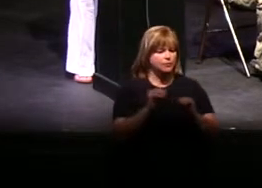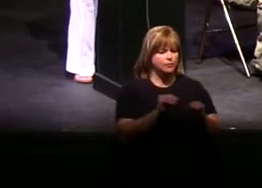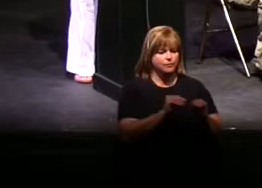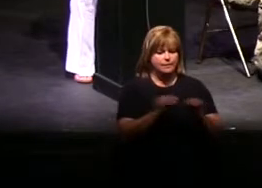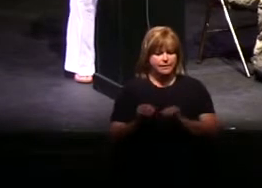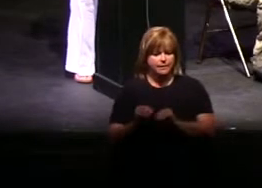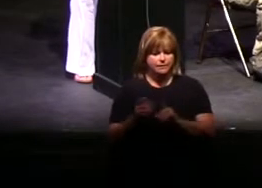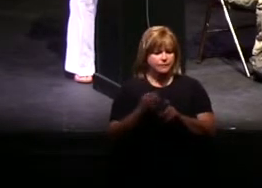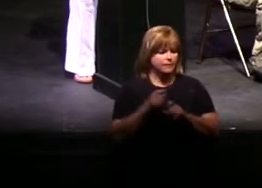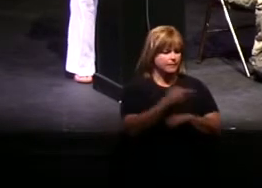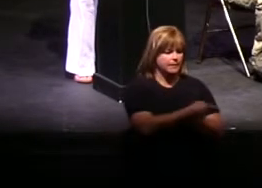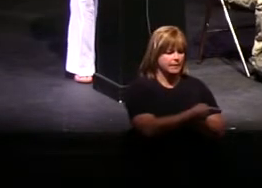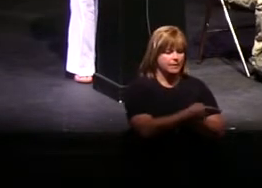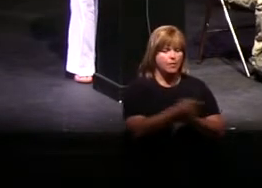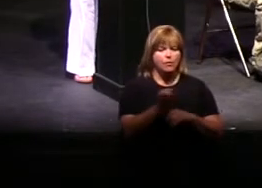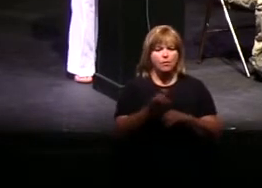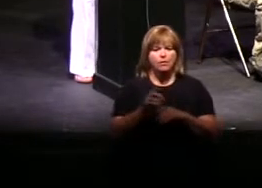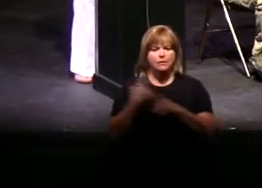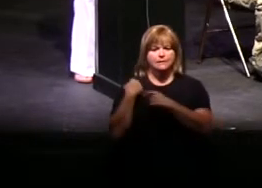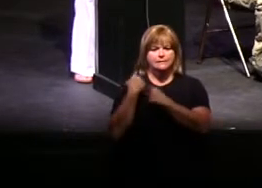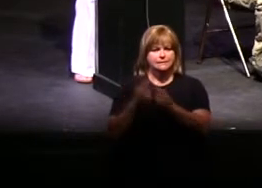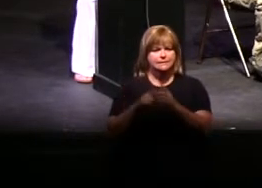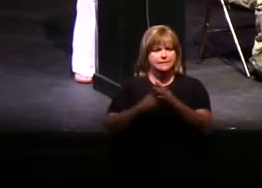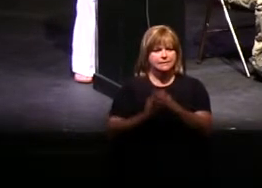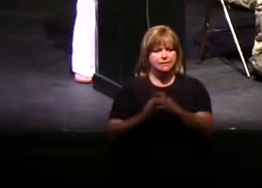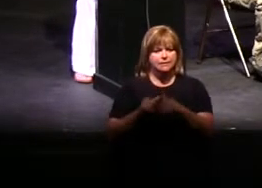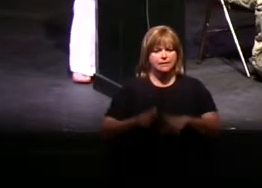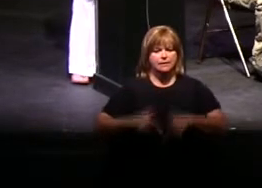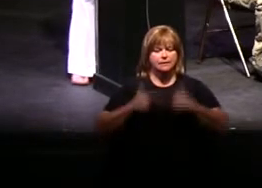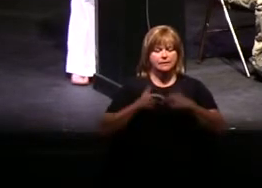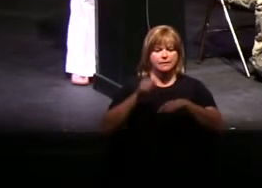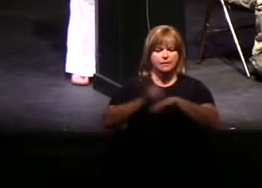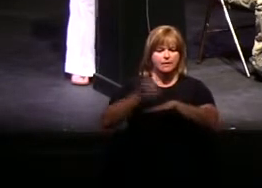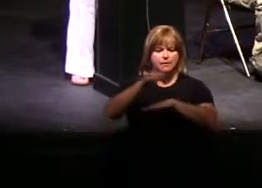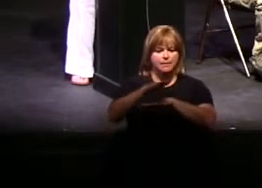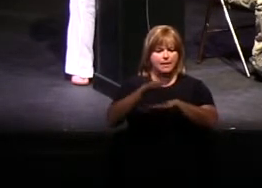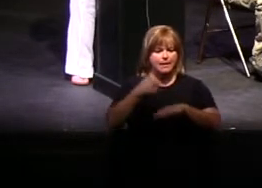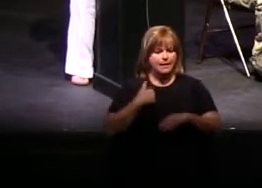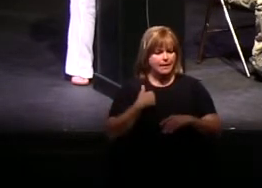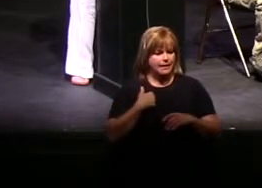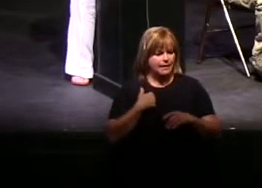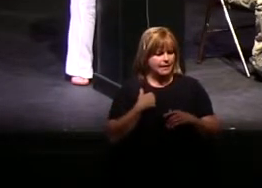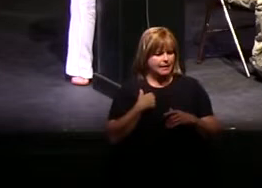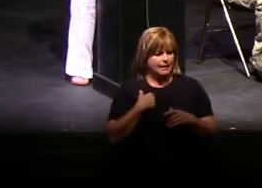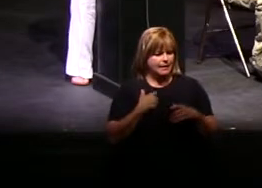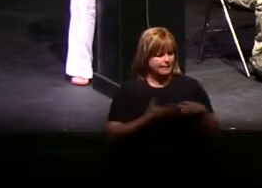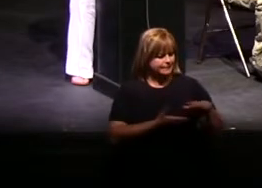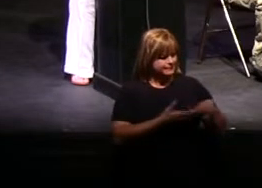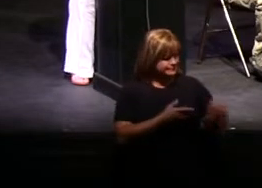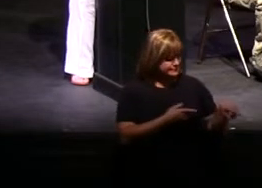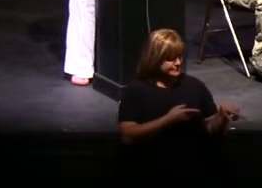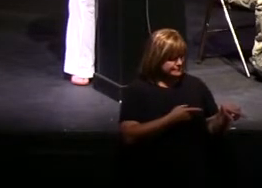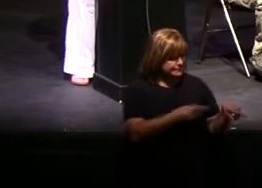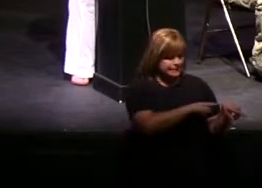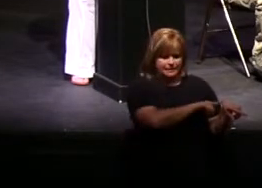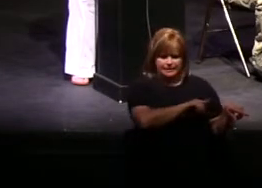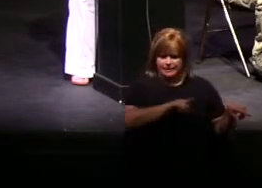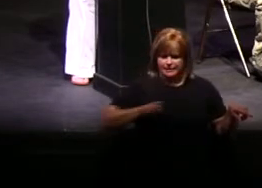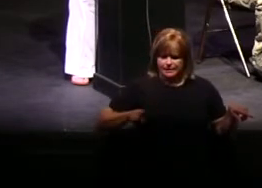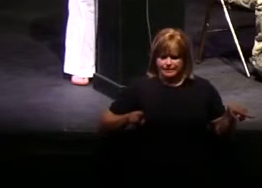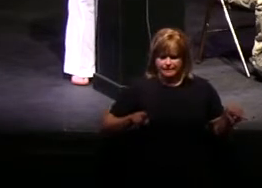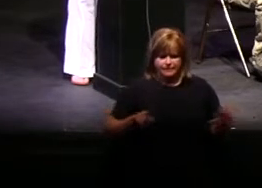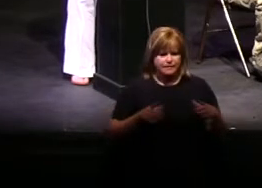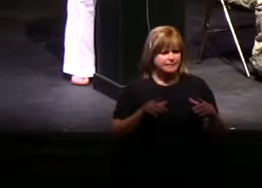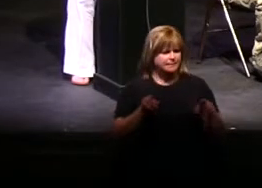began living on the mountain. I say left the river as though I were saying left the church or left my